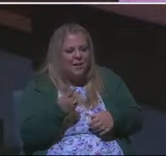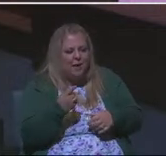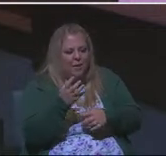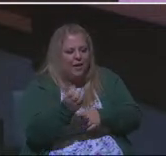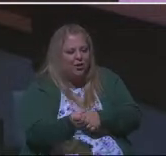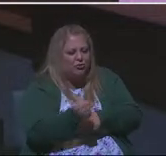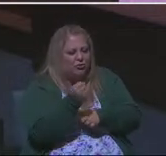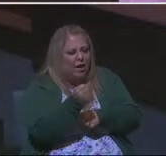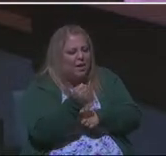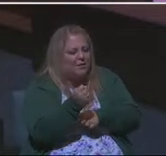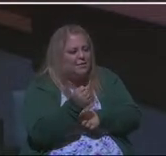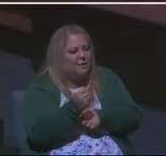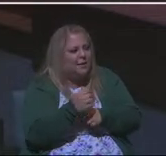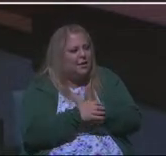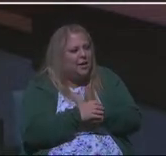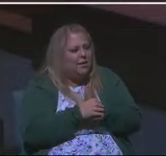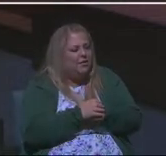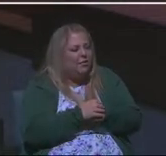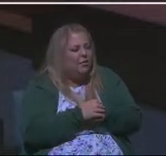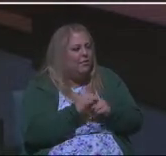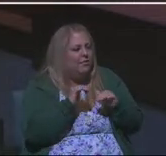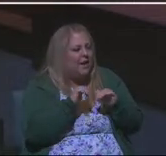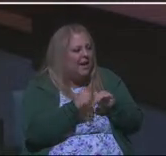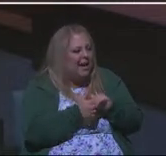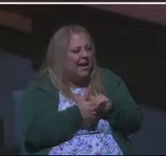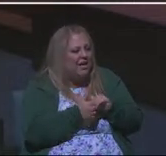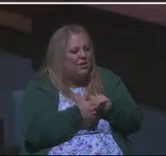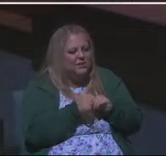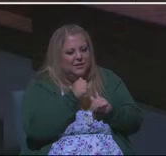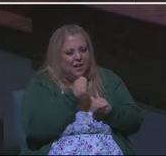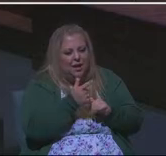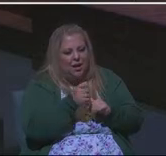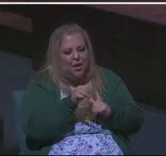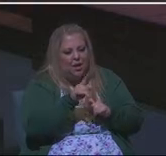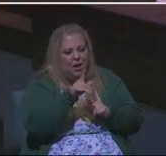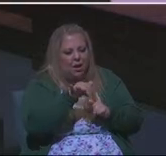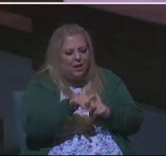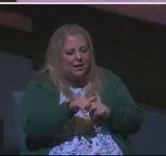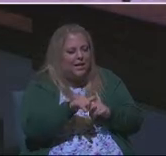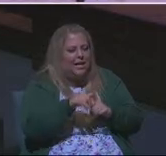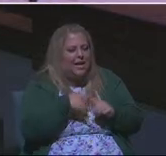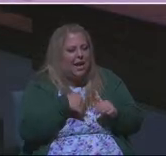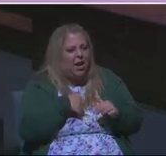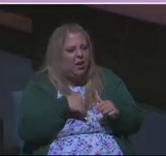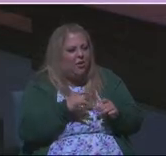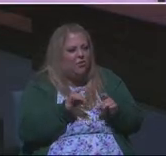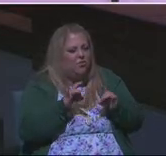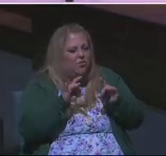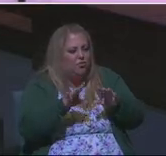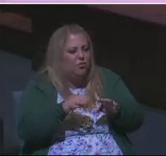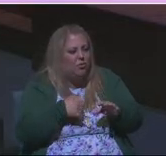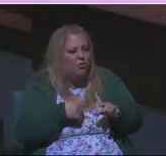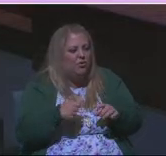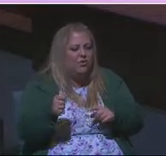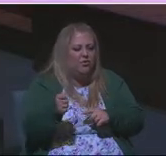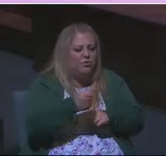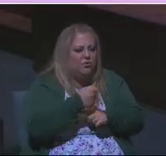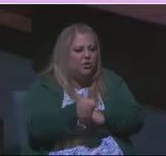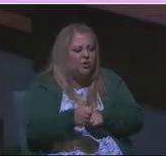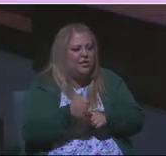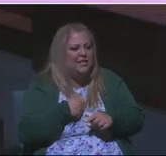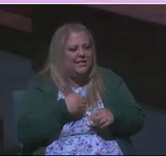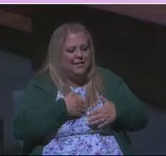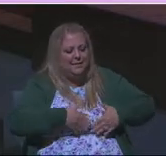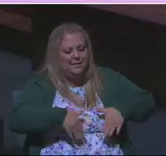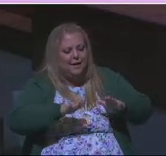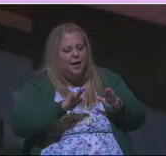and we could get a hold of how ungodly and how cruel the scourgings and the sacrifice that Jesus